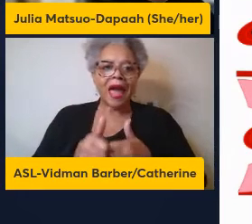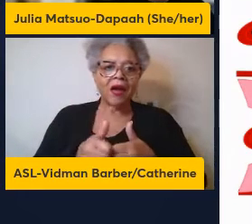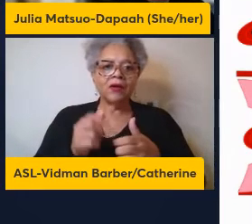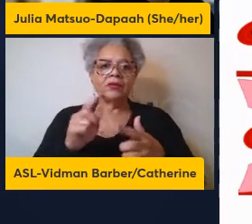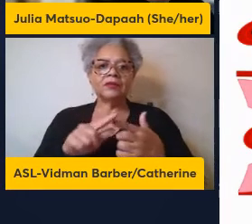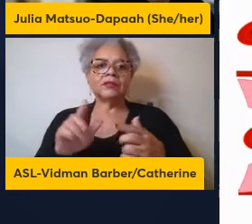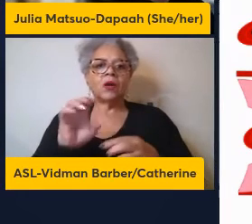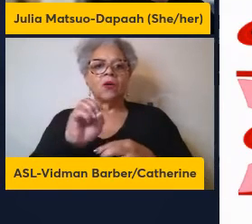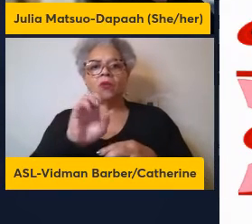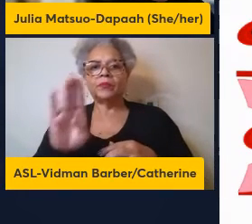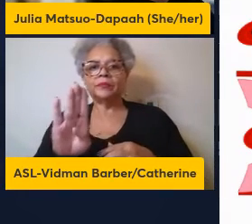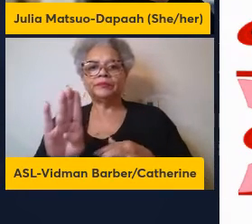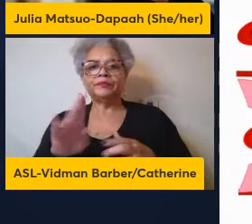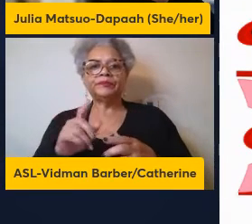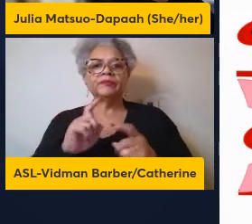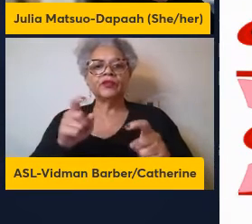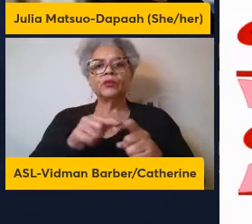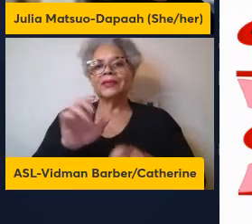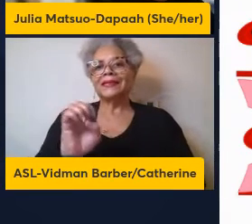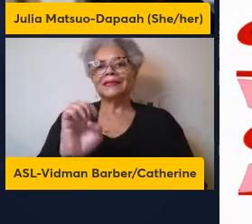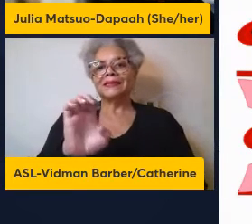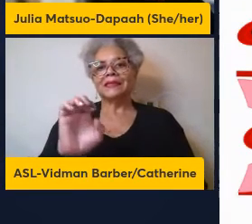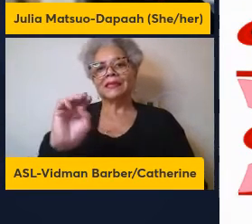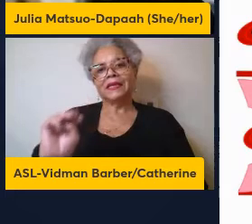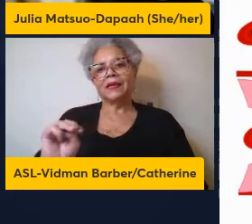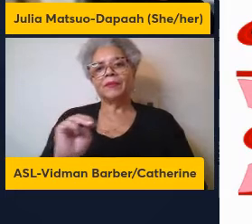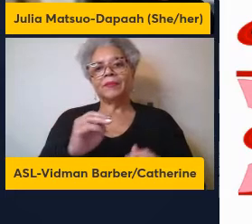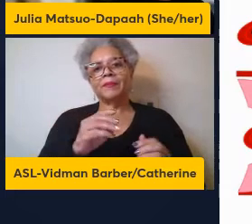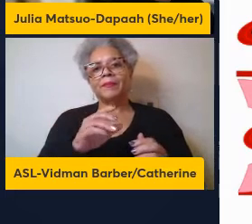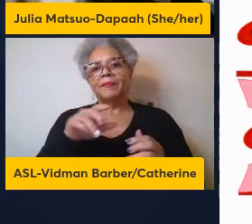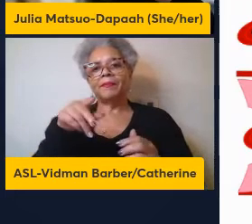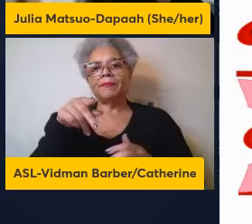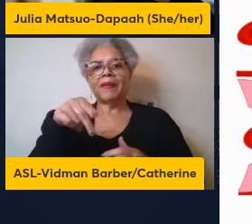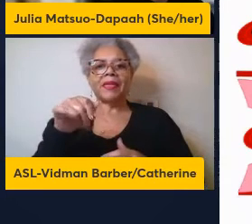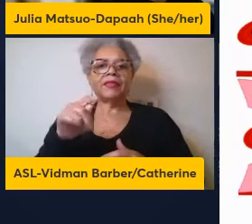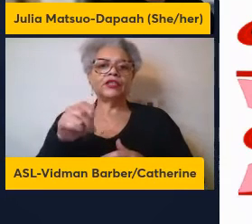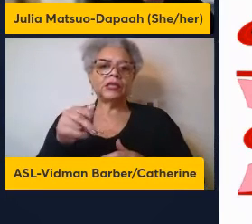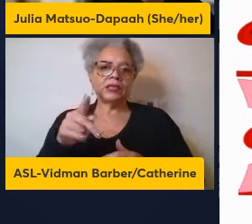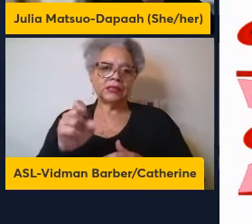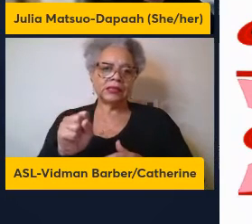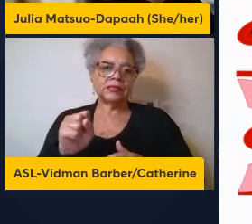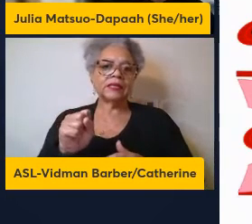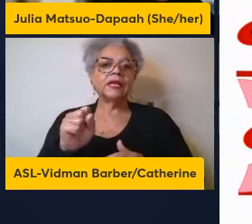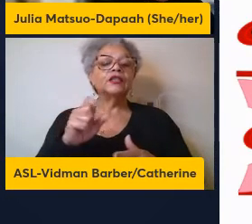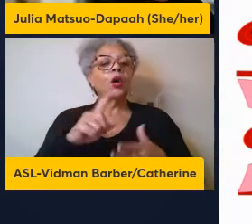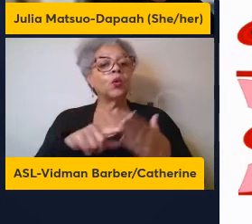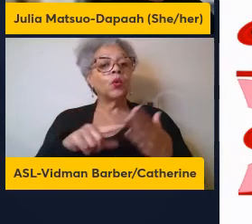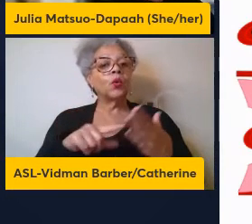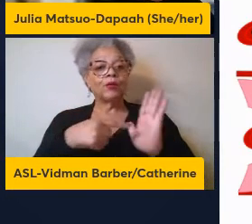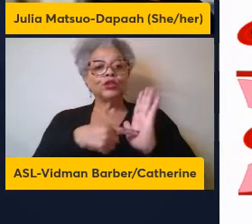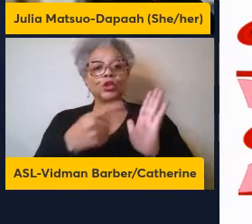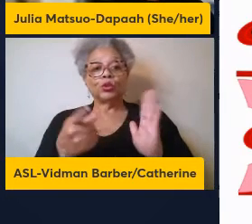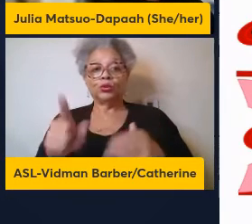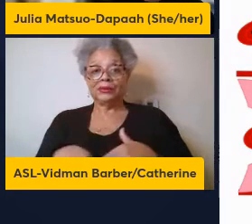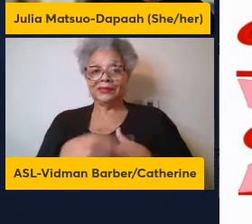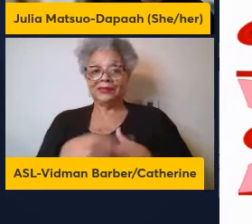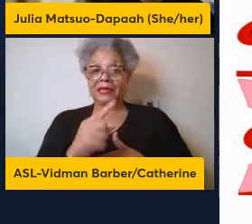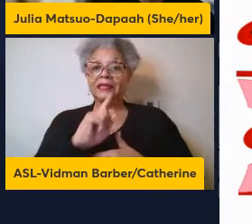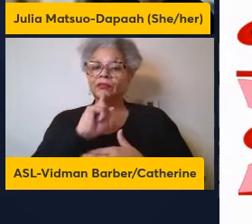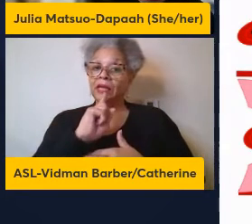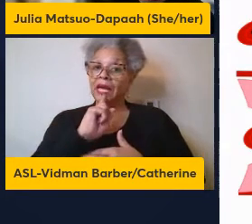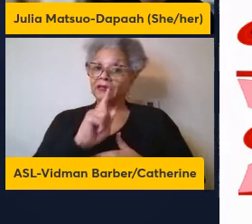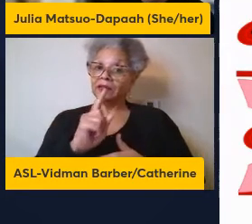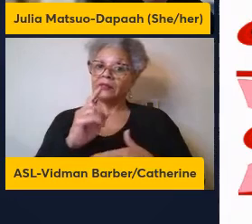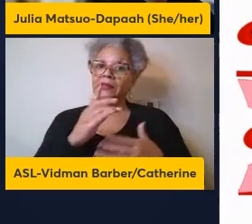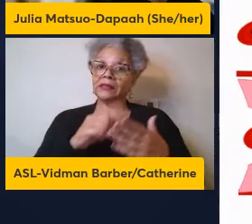pathogenesis of this disease. So what I showed today is that there is accumulation of the infected